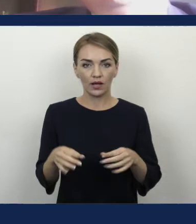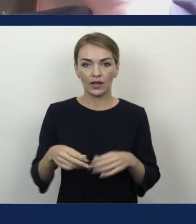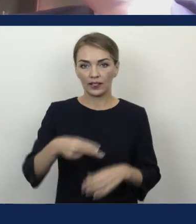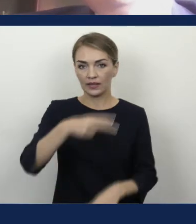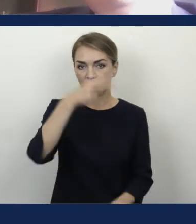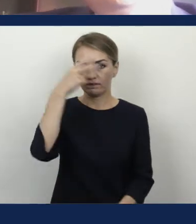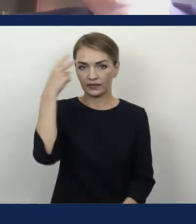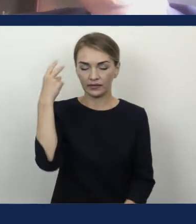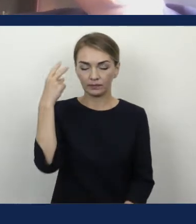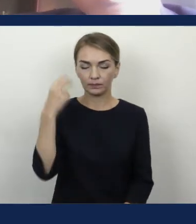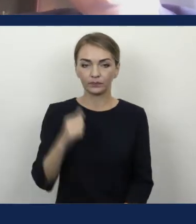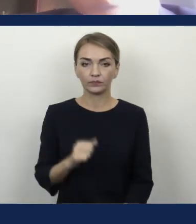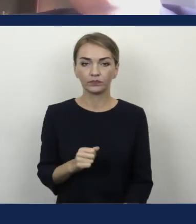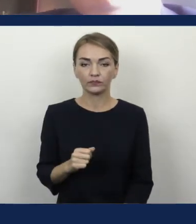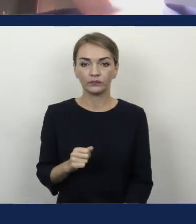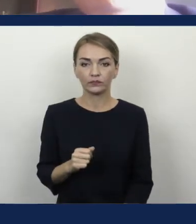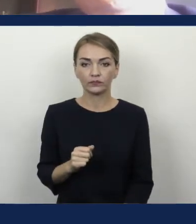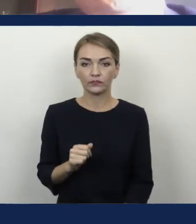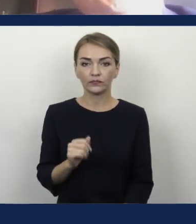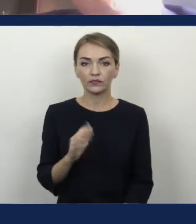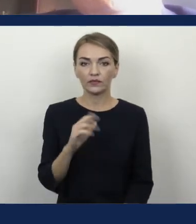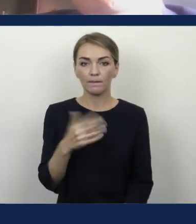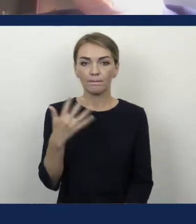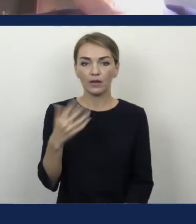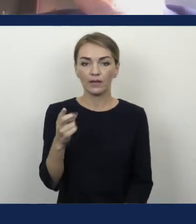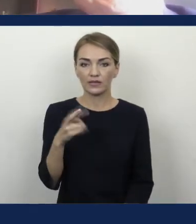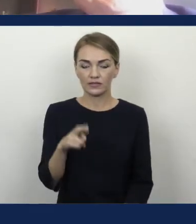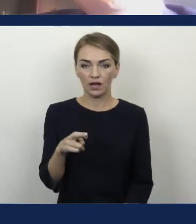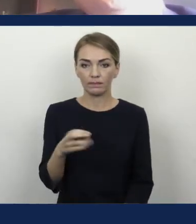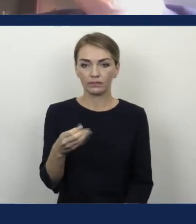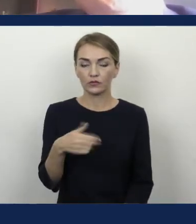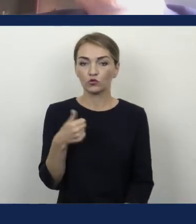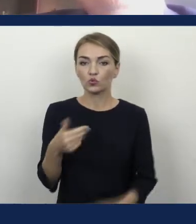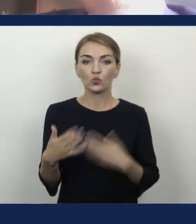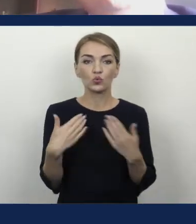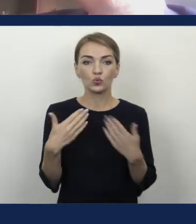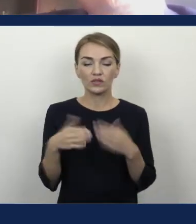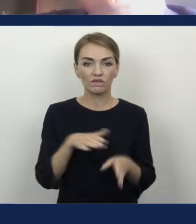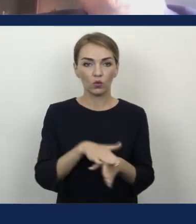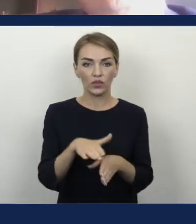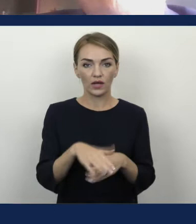dealing with the implementation of Strasbourg decision.